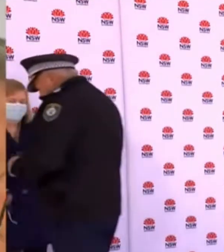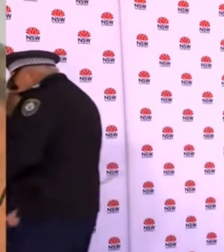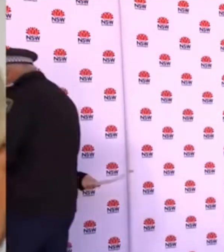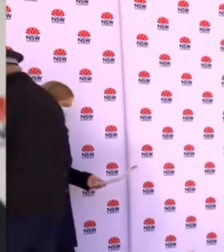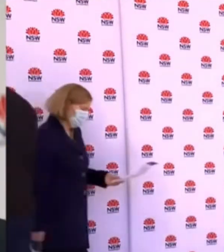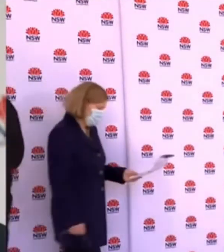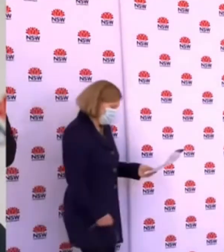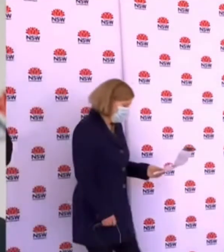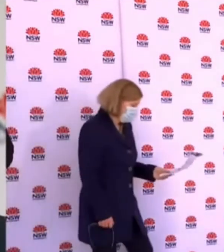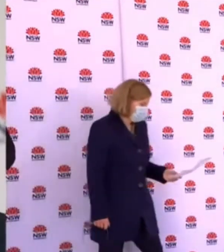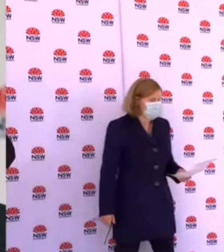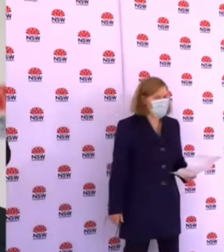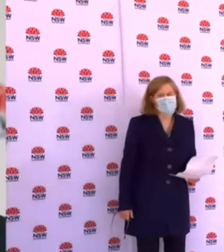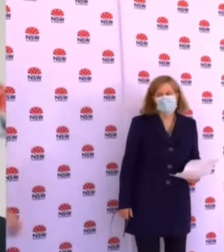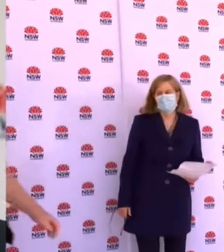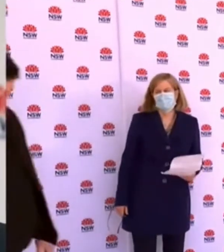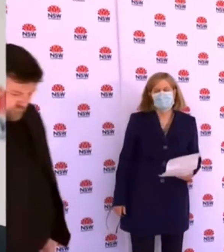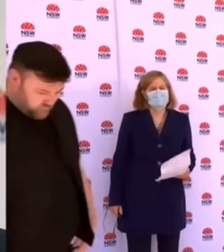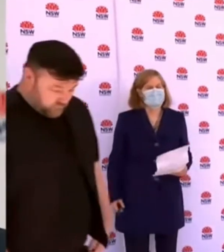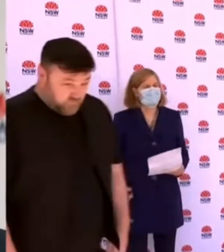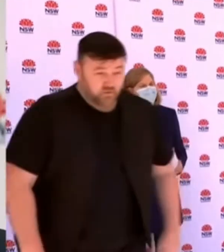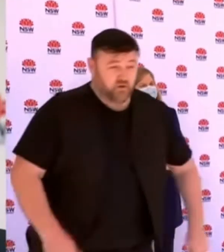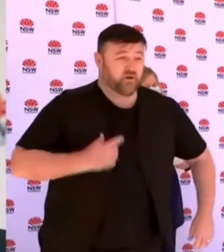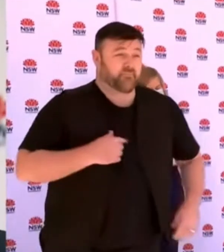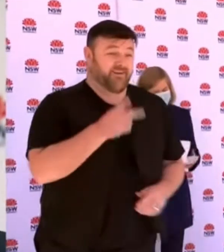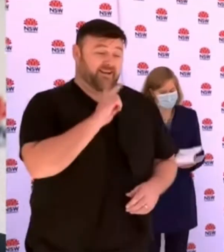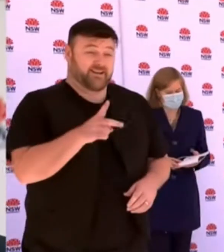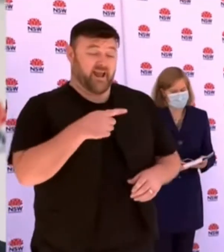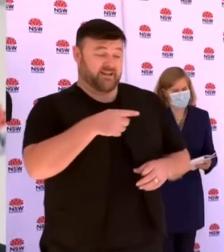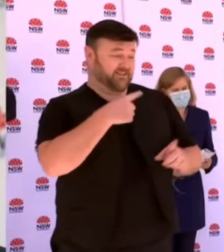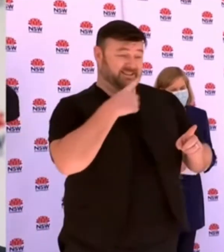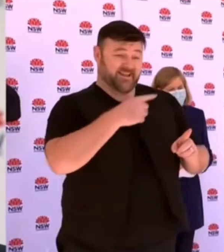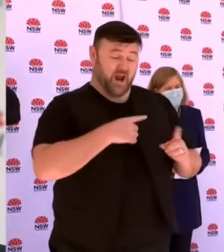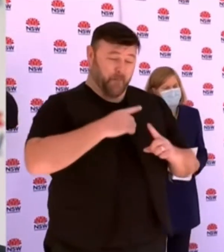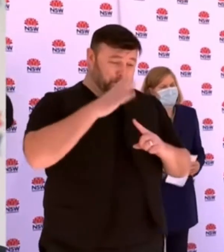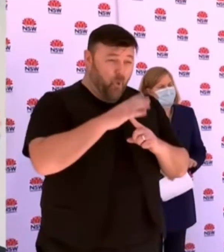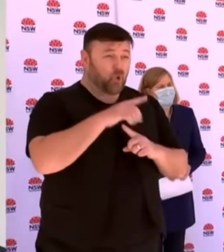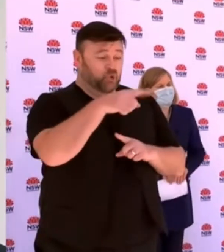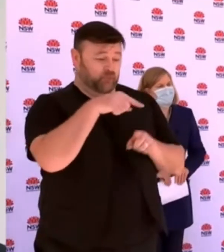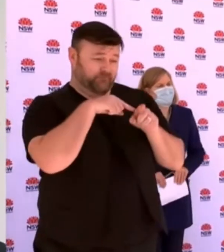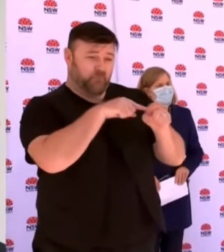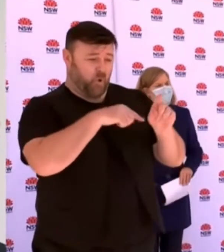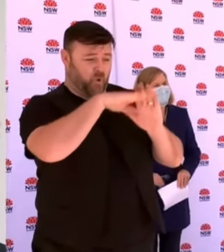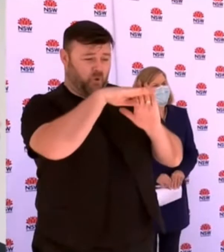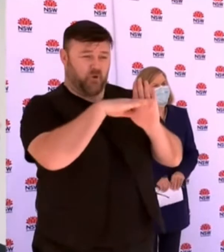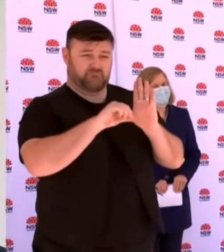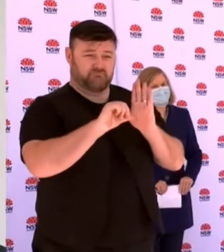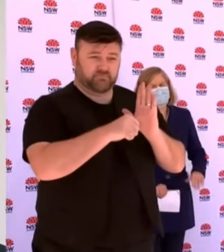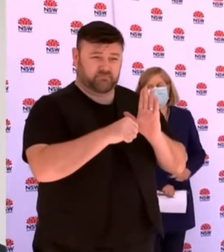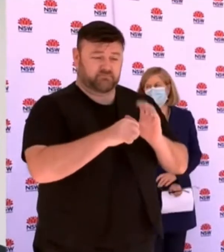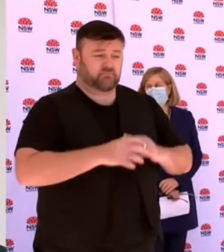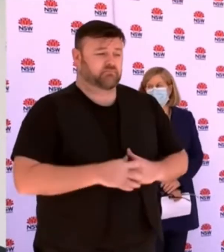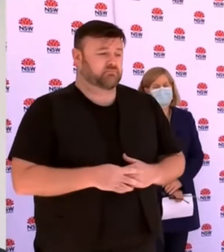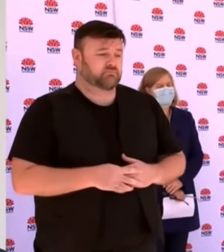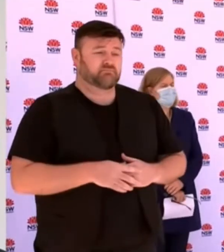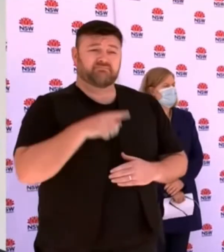Thank you, Deputy Commissioner. I just want to emphasise to our community the importance of following health instructions. We are